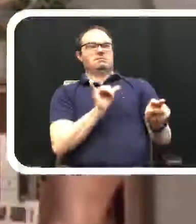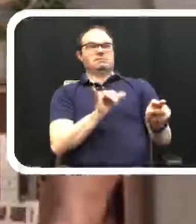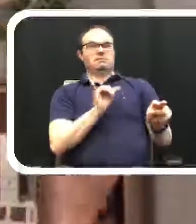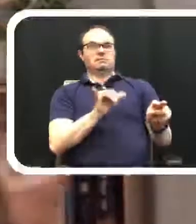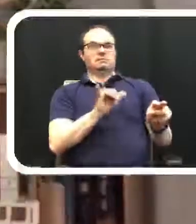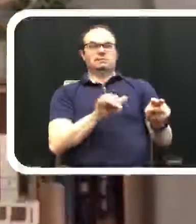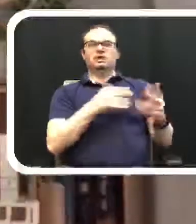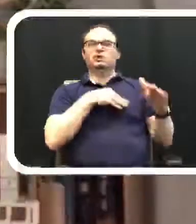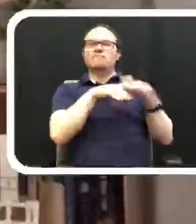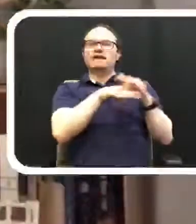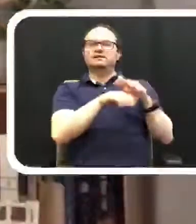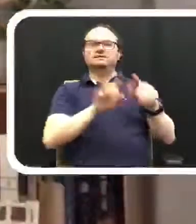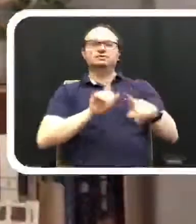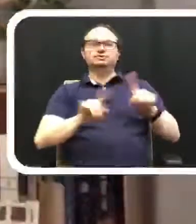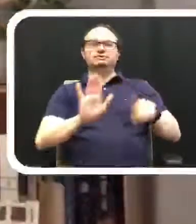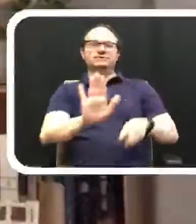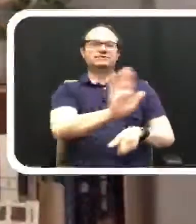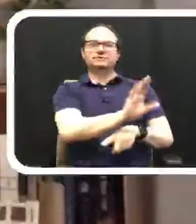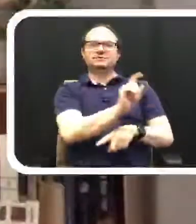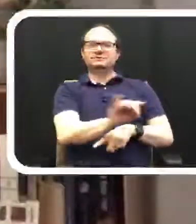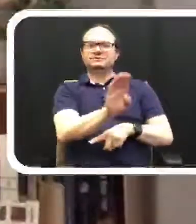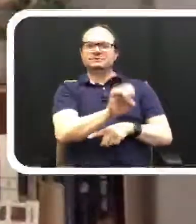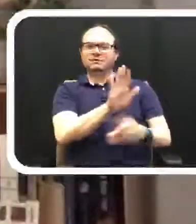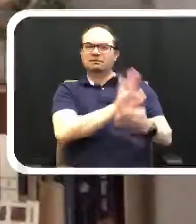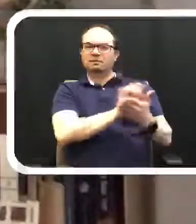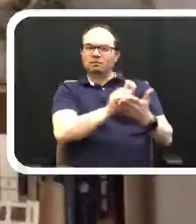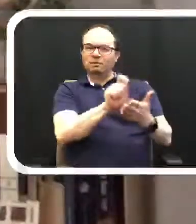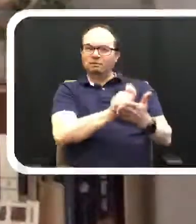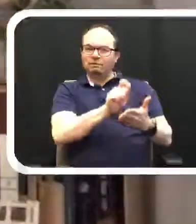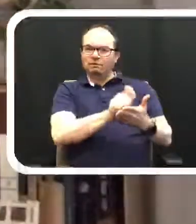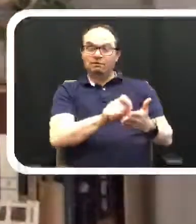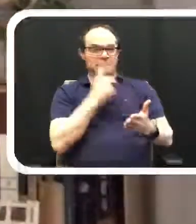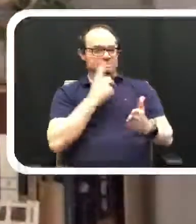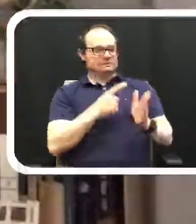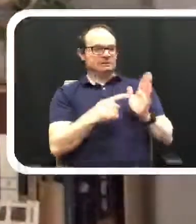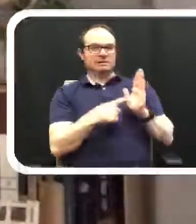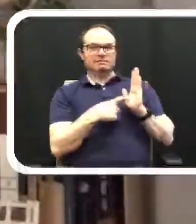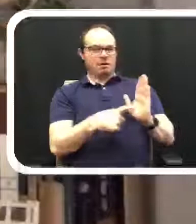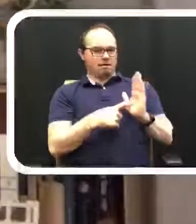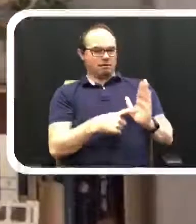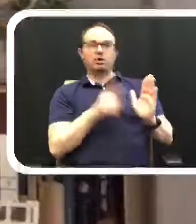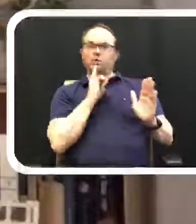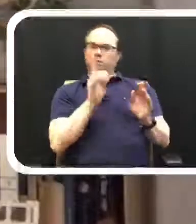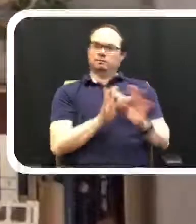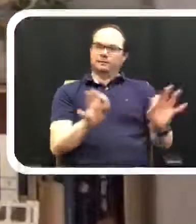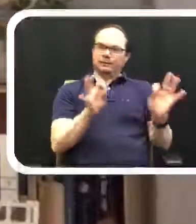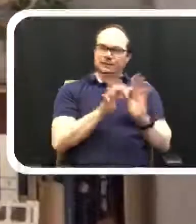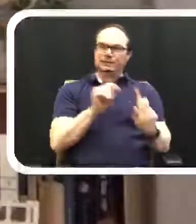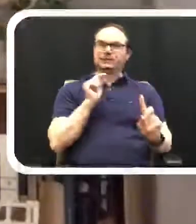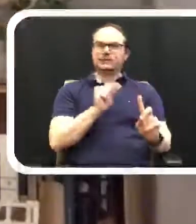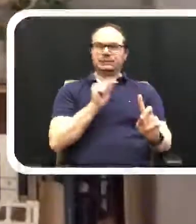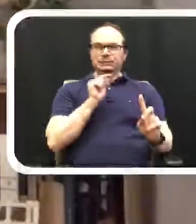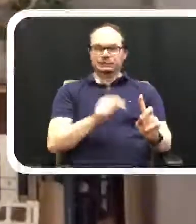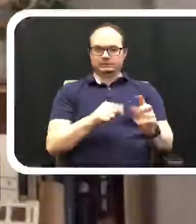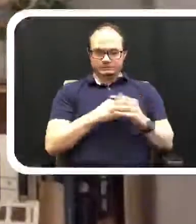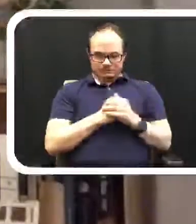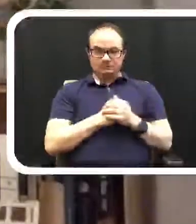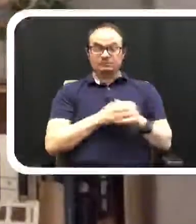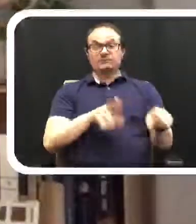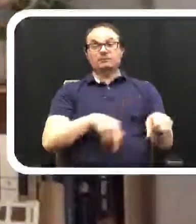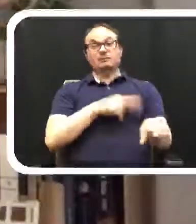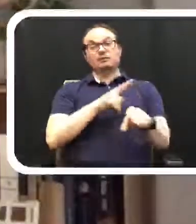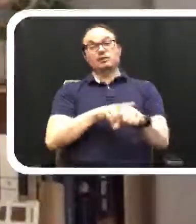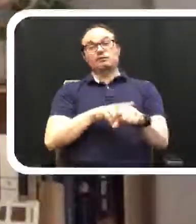to various styles of writing, and seeing it modeled is really important. And then, of course,